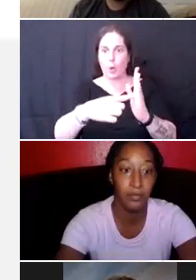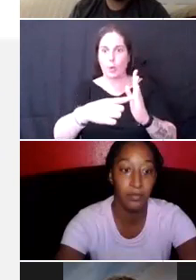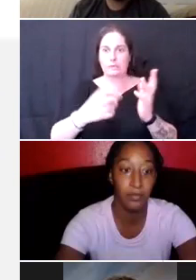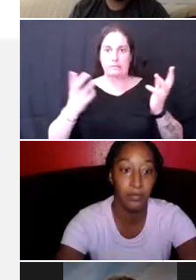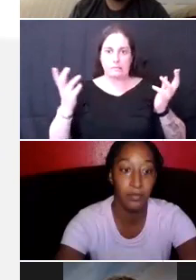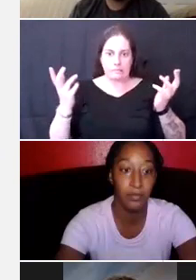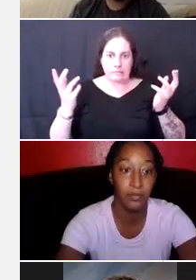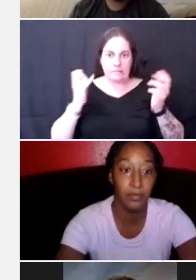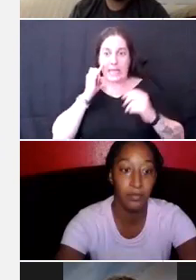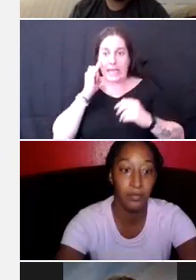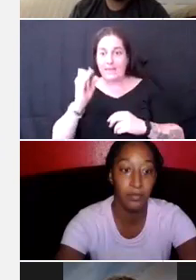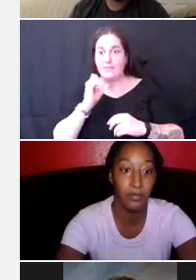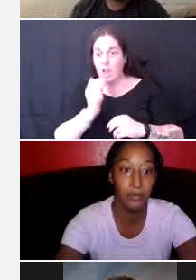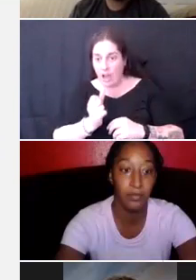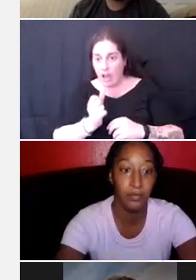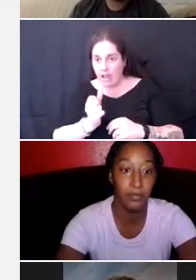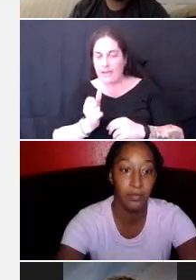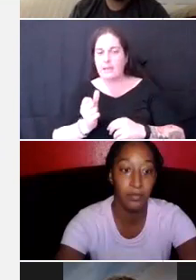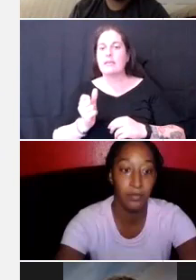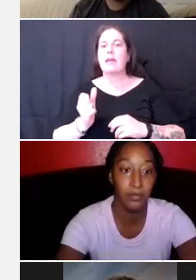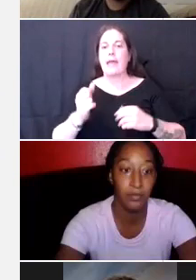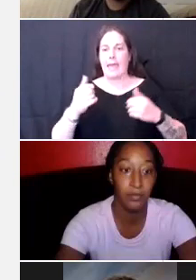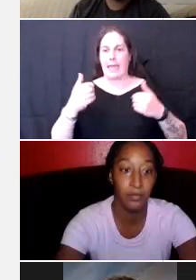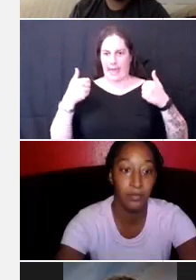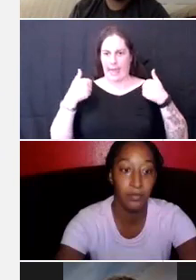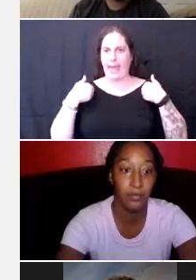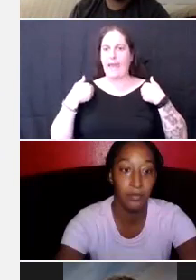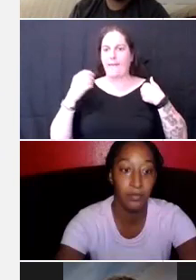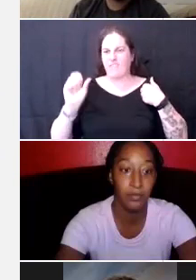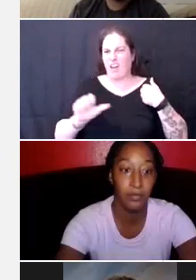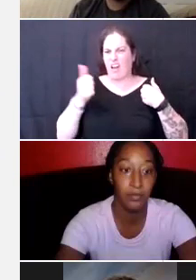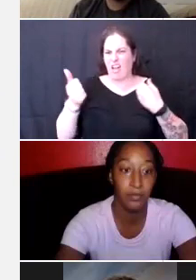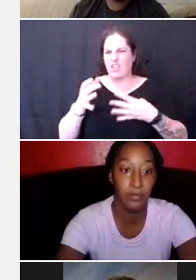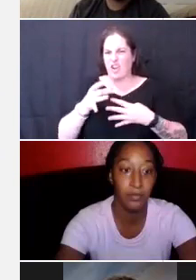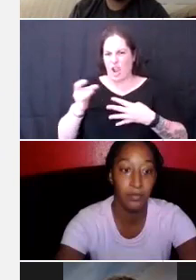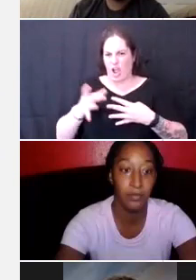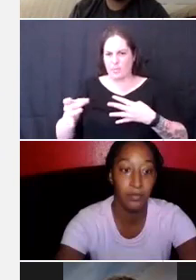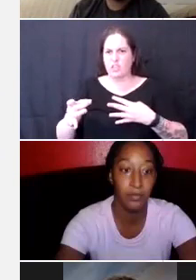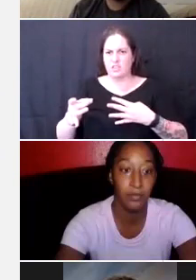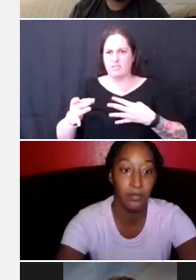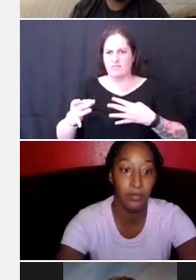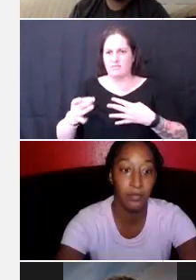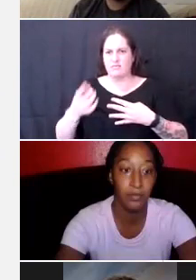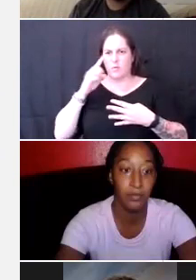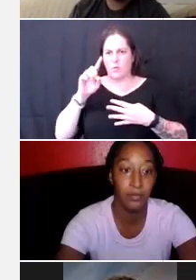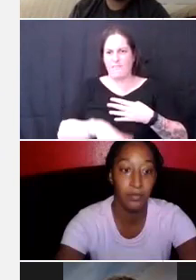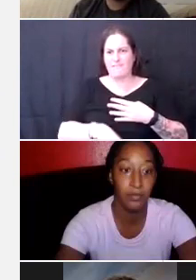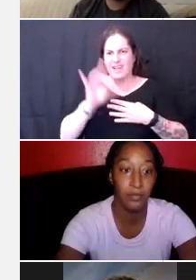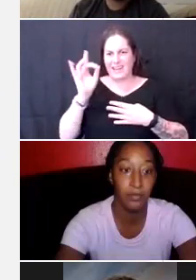If not, I do have a alternate way that I can get to it. I just prefer